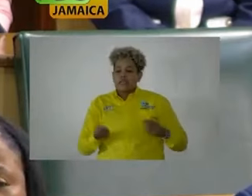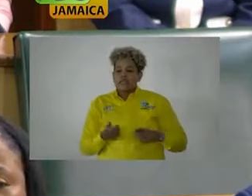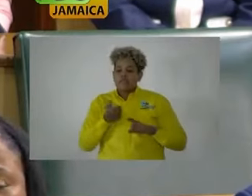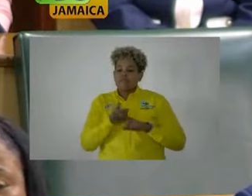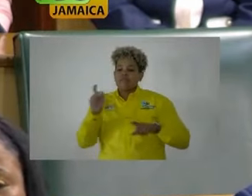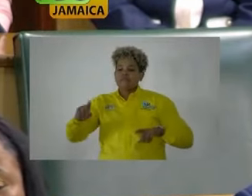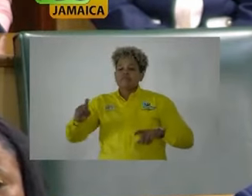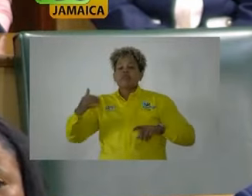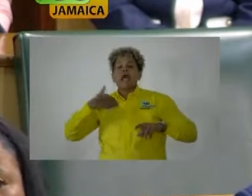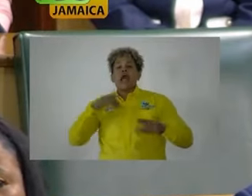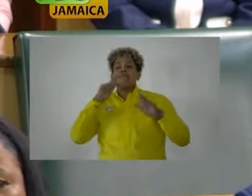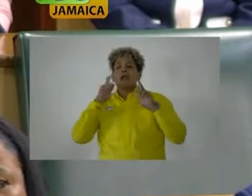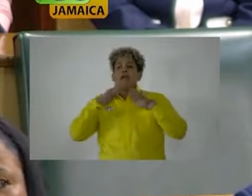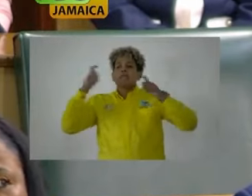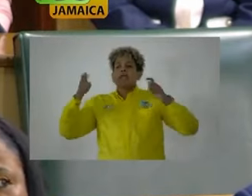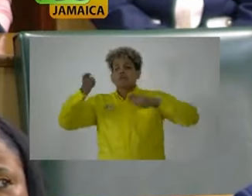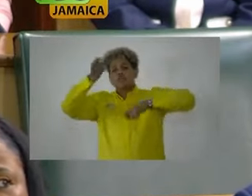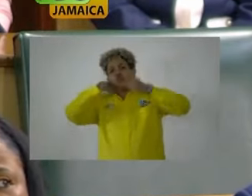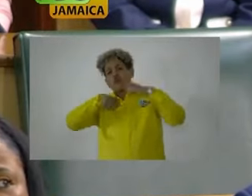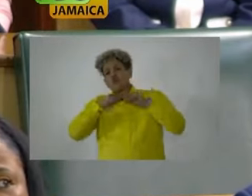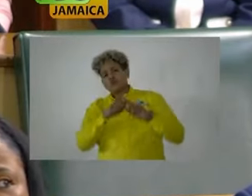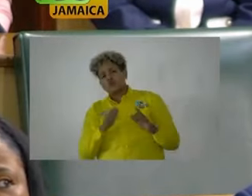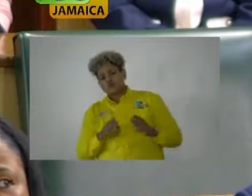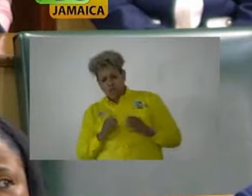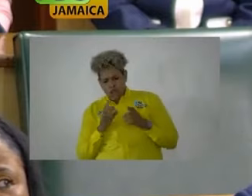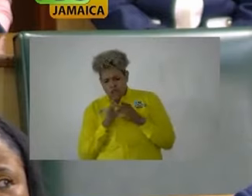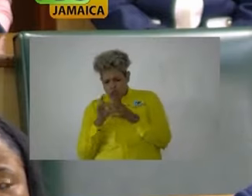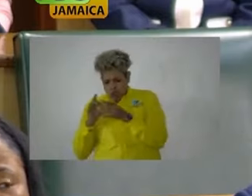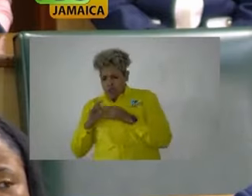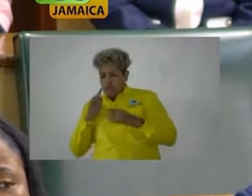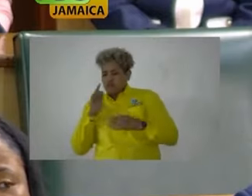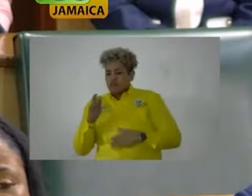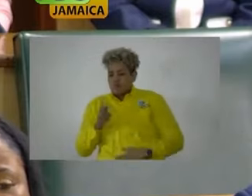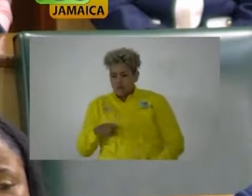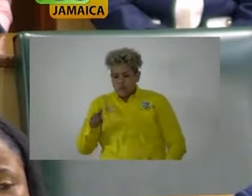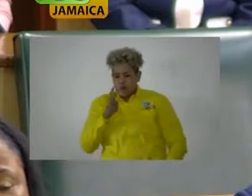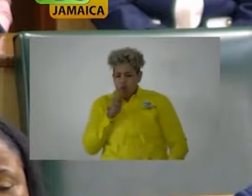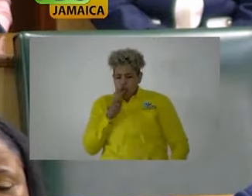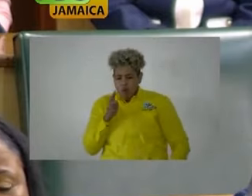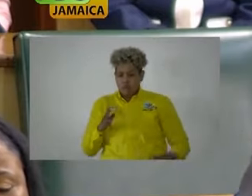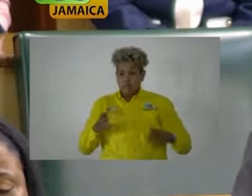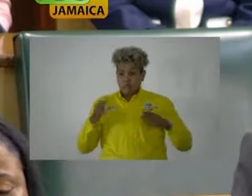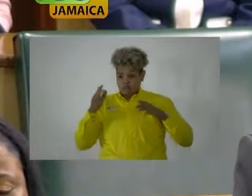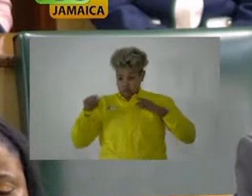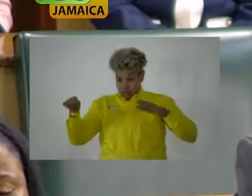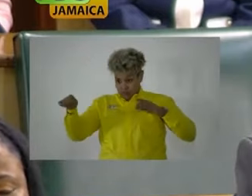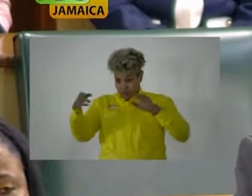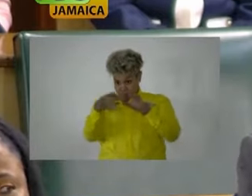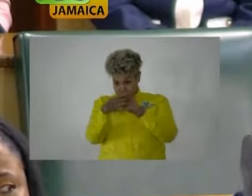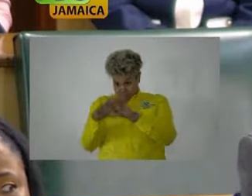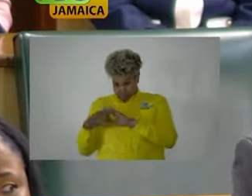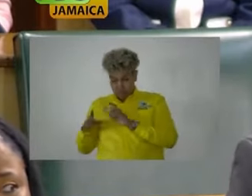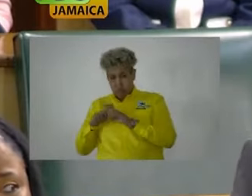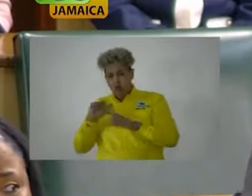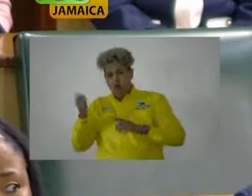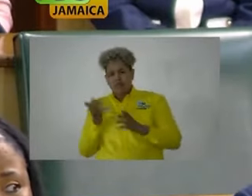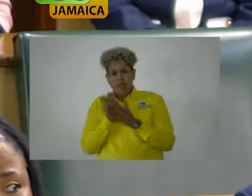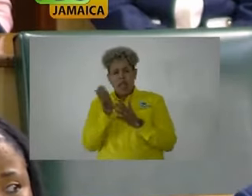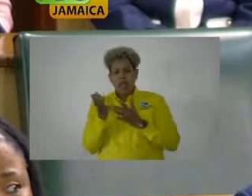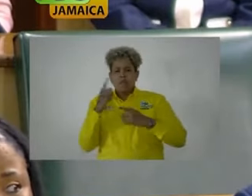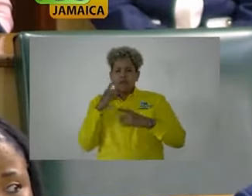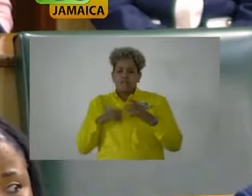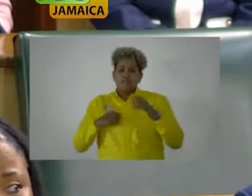There needs to be a major thrust to build connectivity among the network of pumping stations and other elements that make up